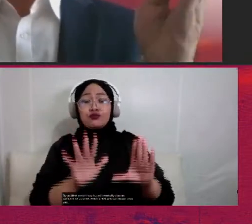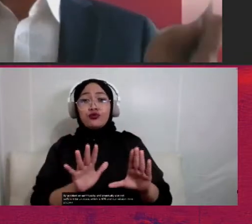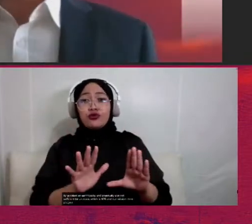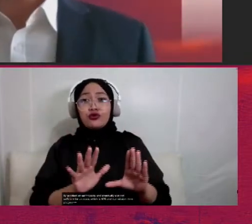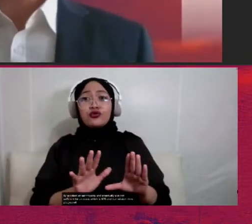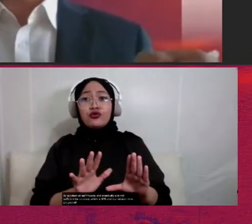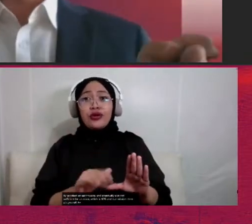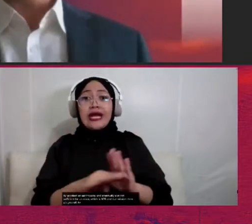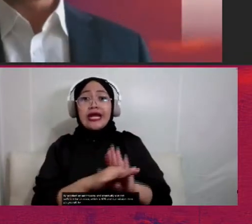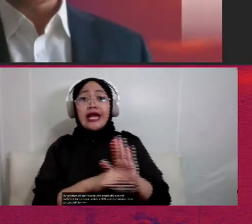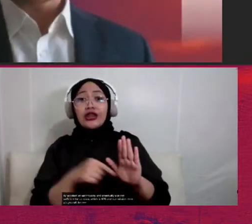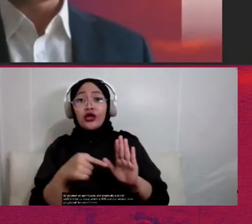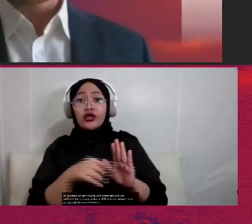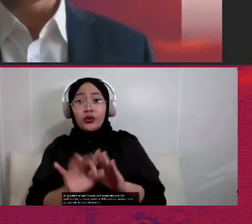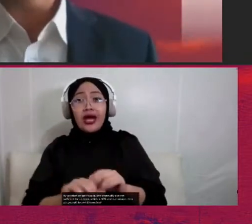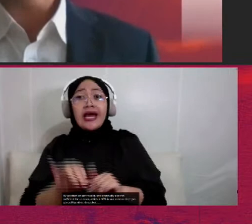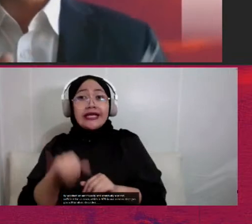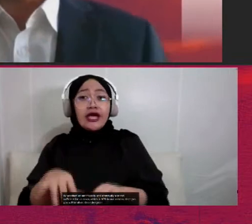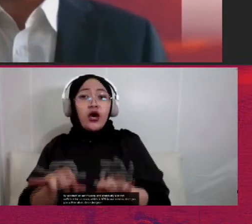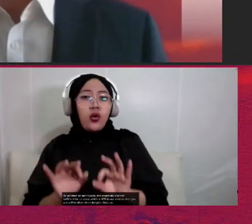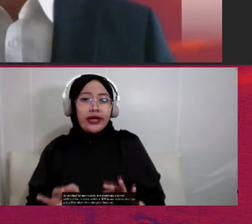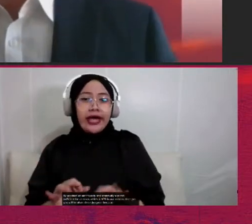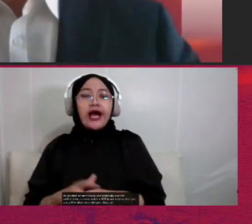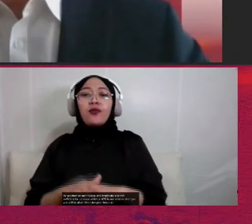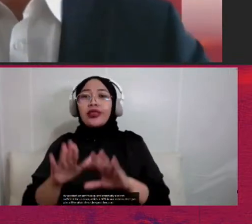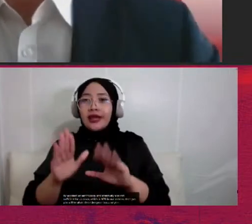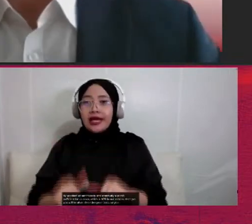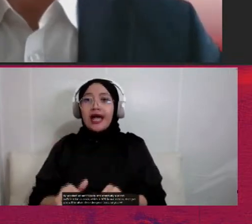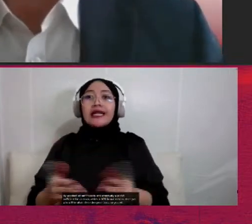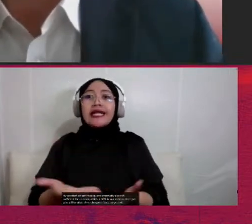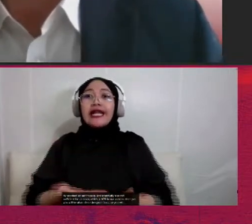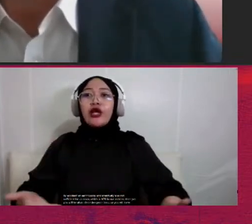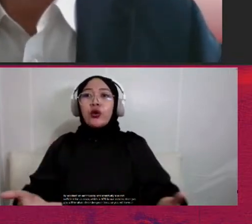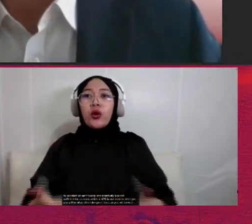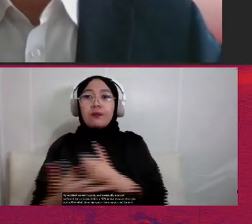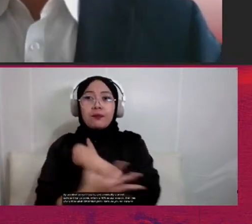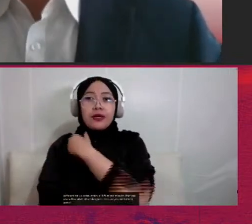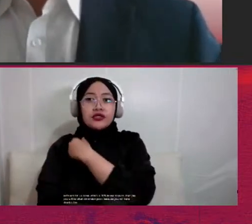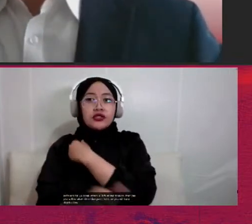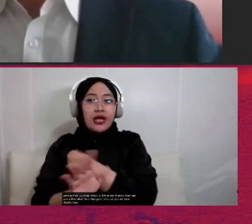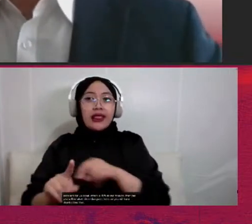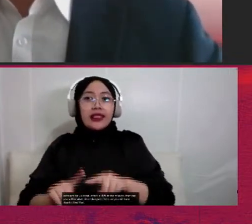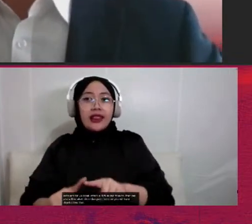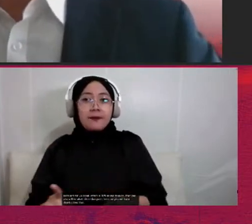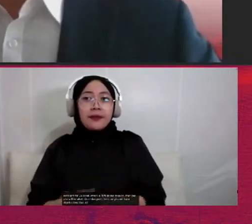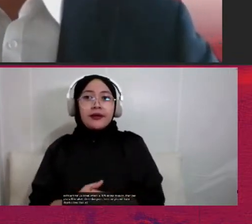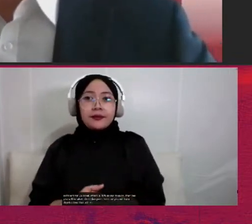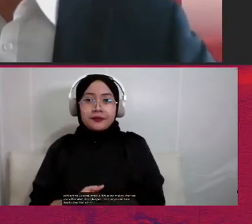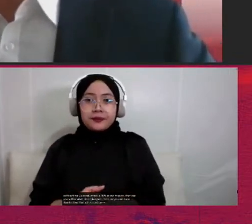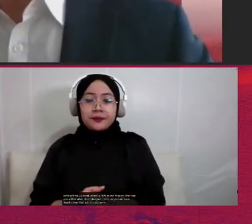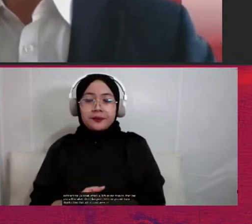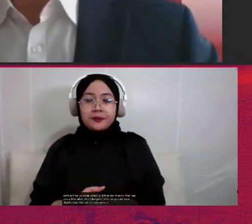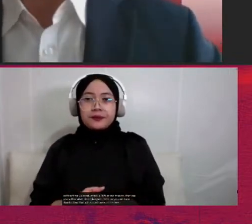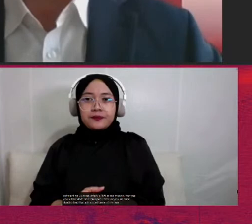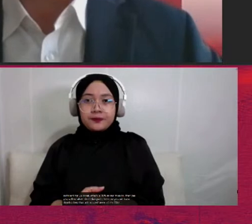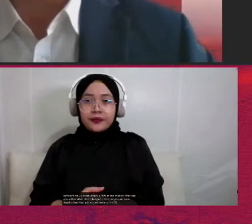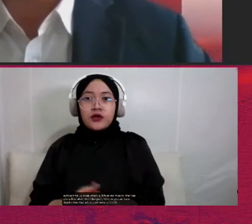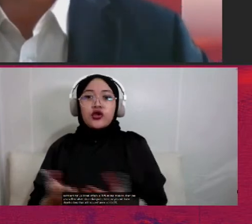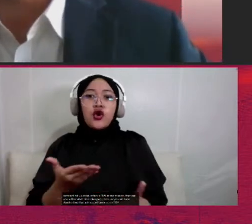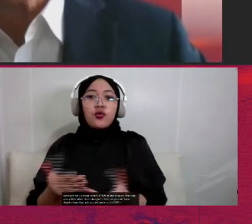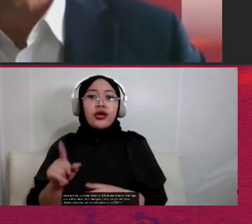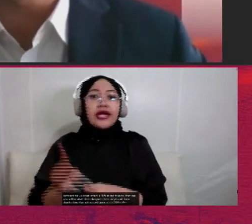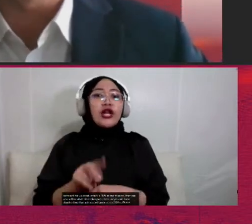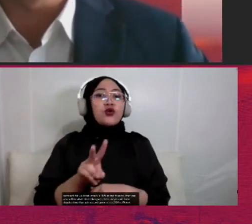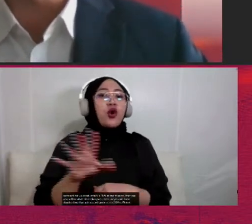yes, you will be multidimensionally poor, because you will have deprivations that add up and sum up to